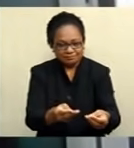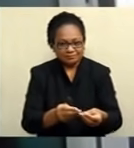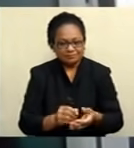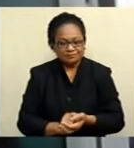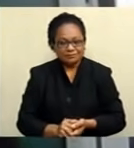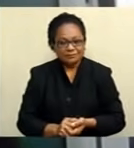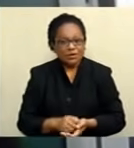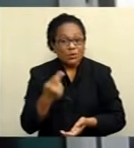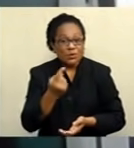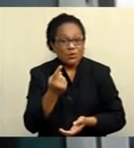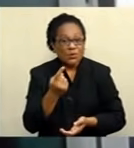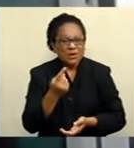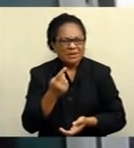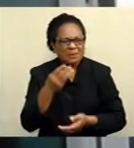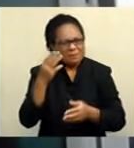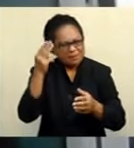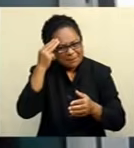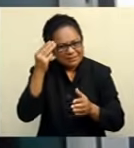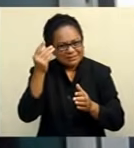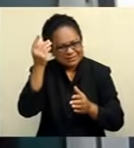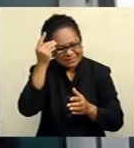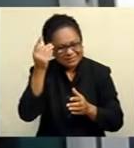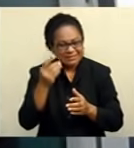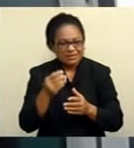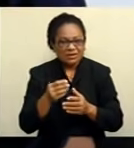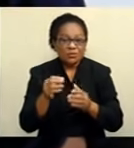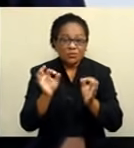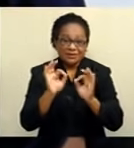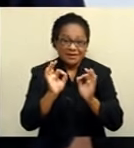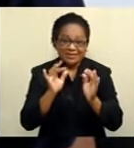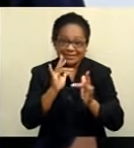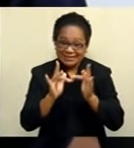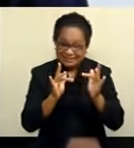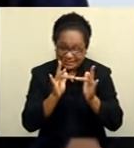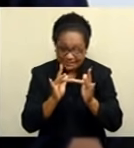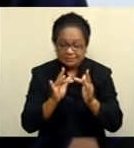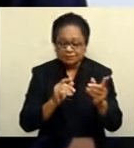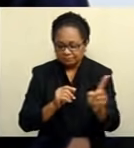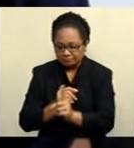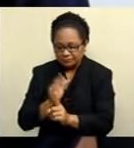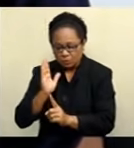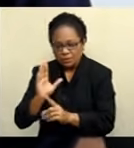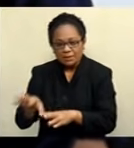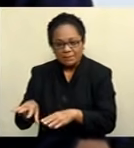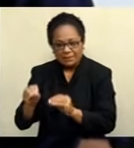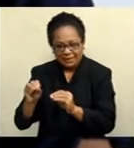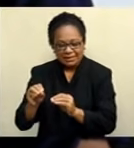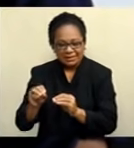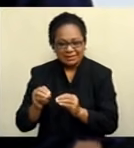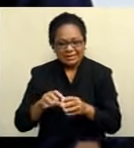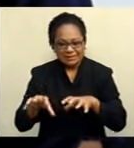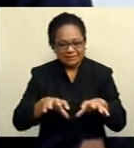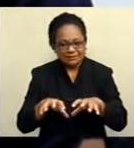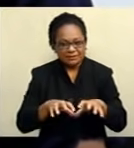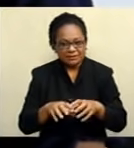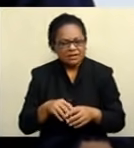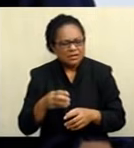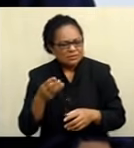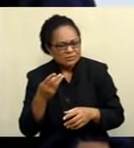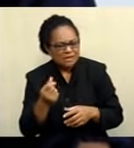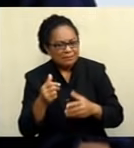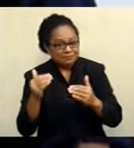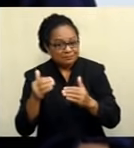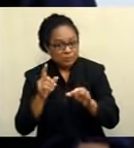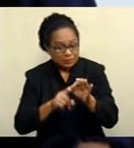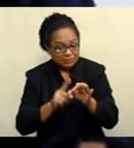those parents who don't have a better internet service. Just in terms of the current challenges that the ministry might be facing because